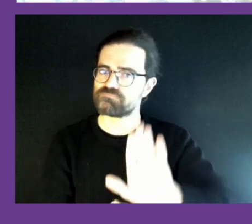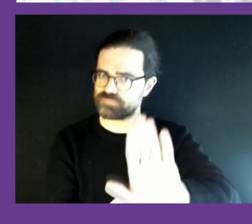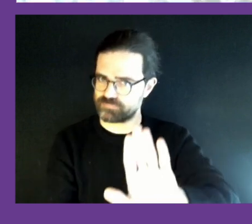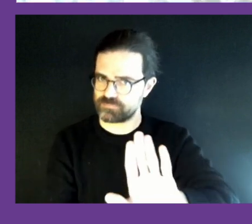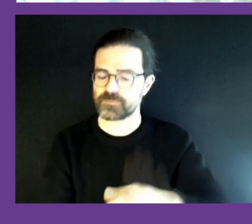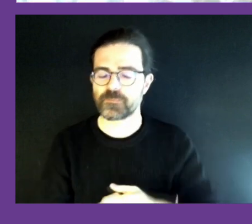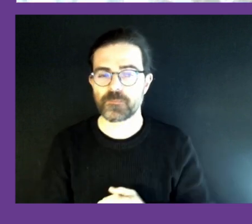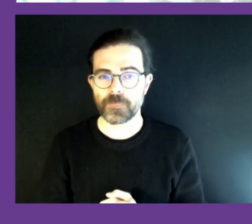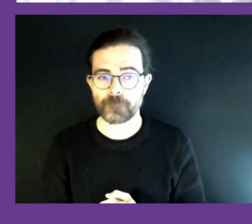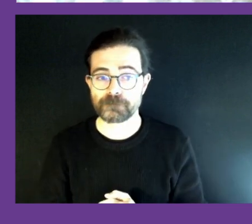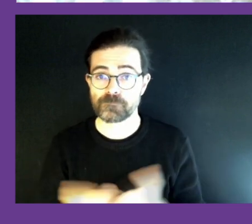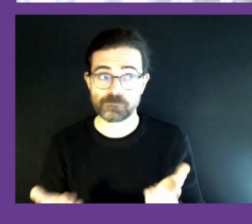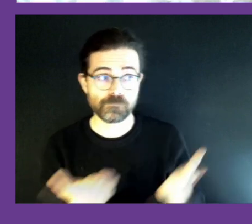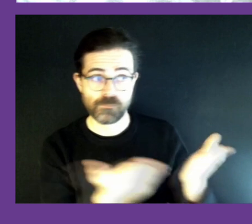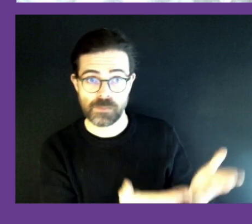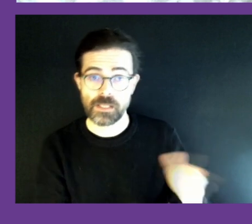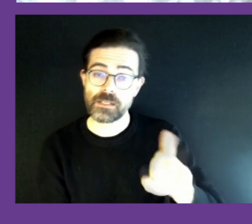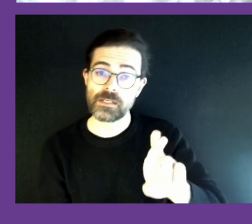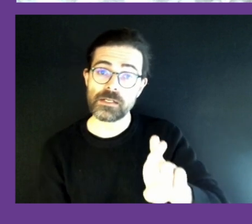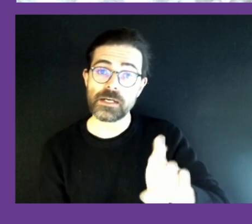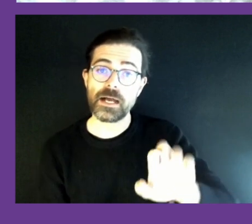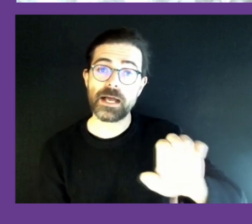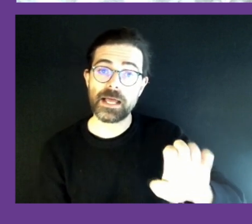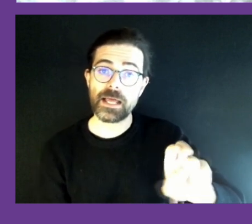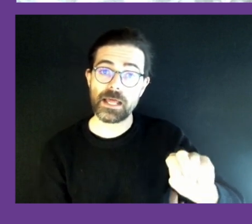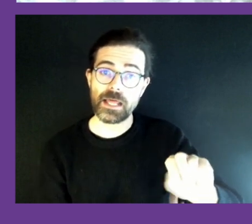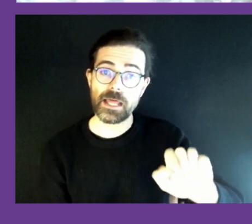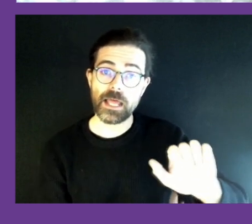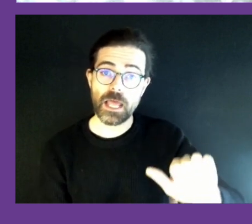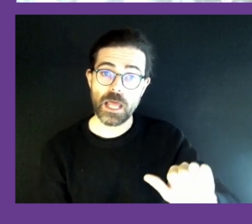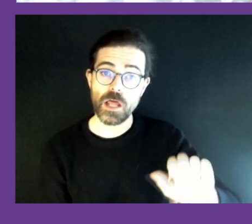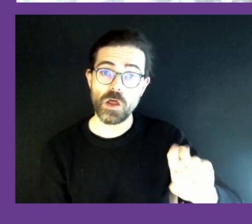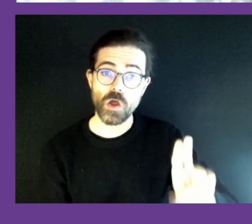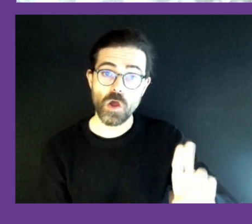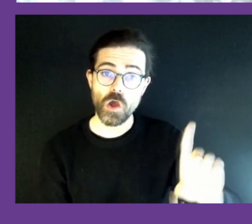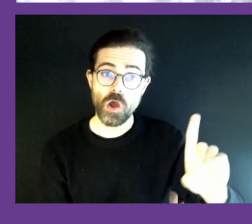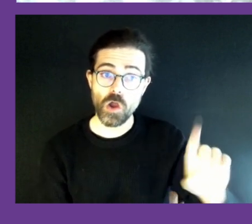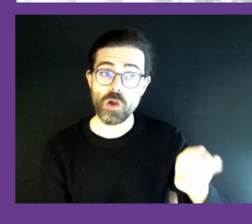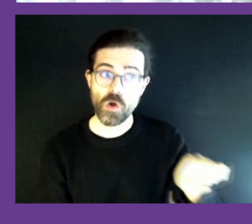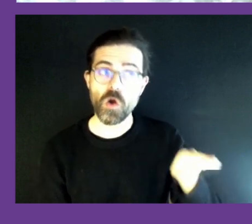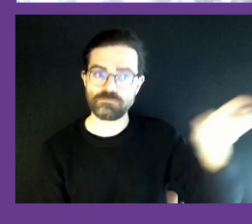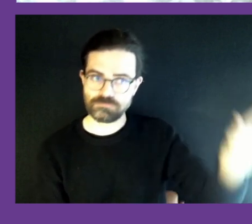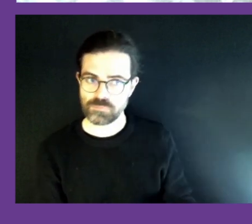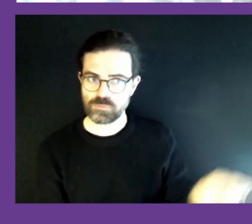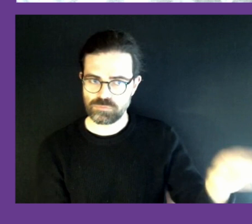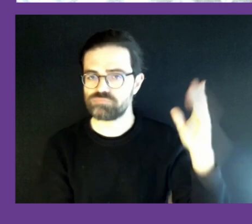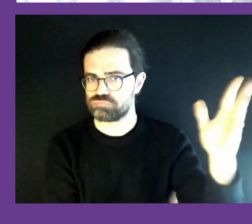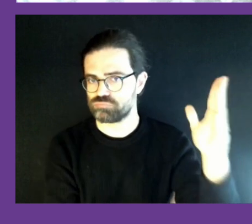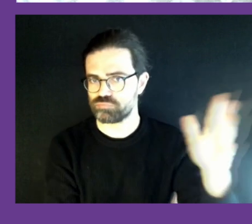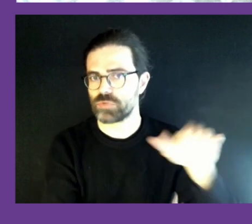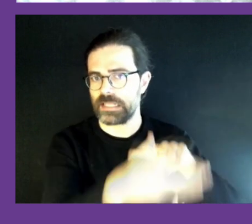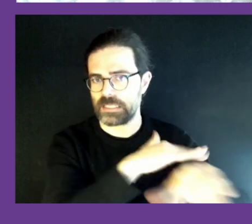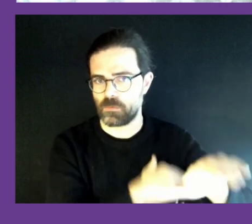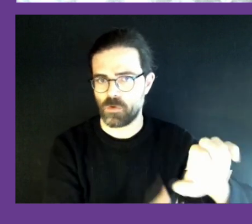the floor to Renaud in a minute to present AccessibleEU project. Then Fernando will take back